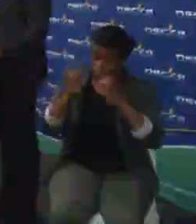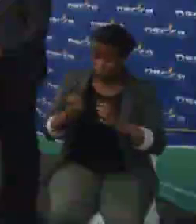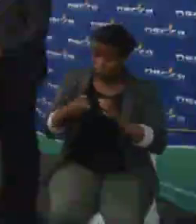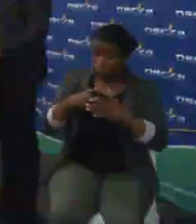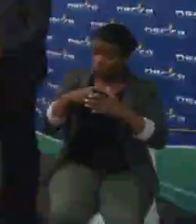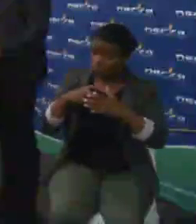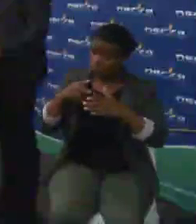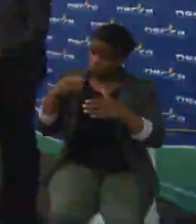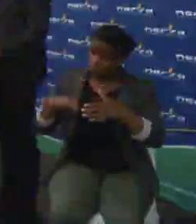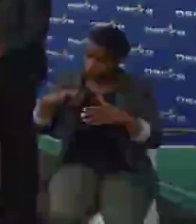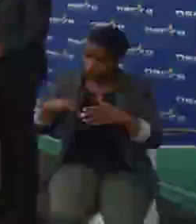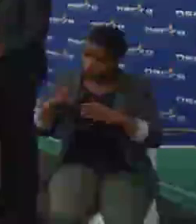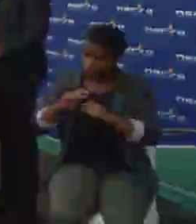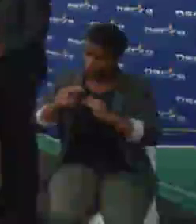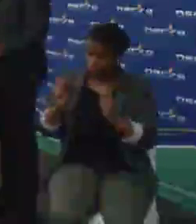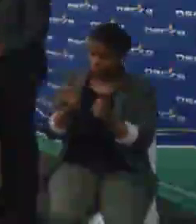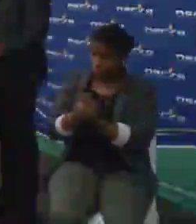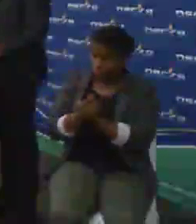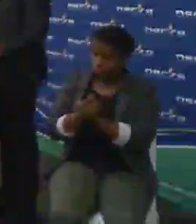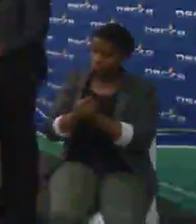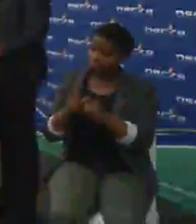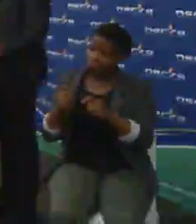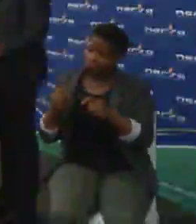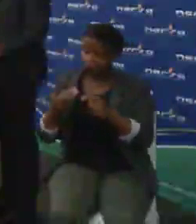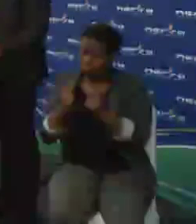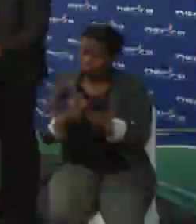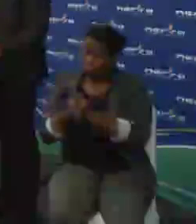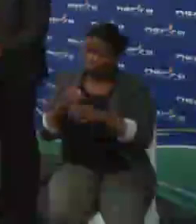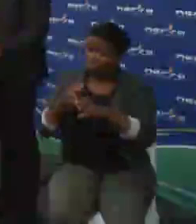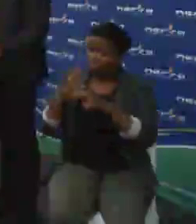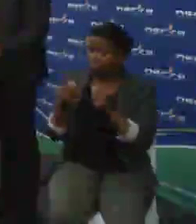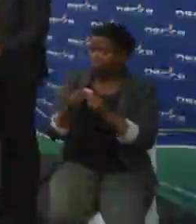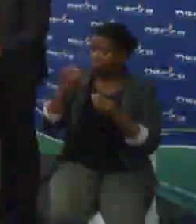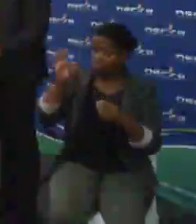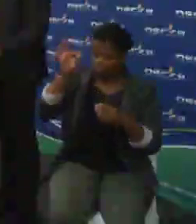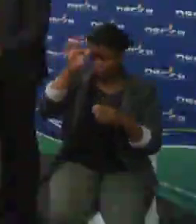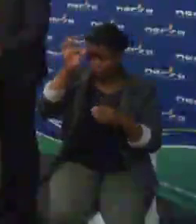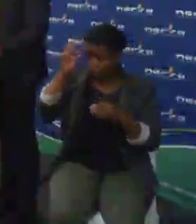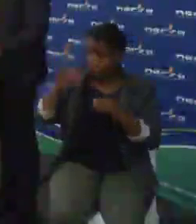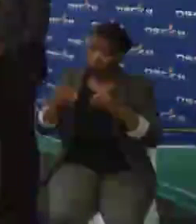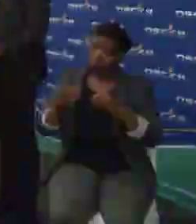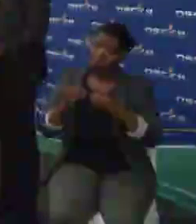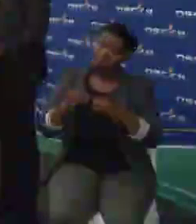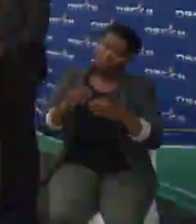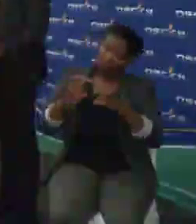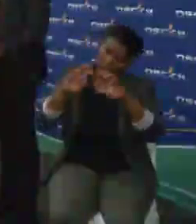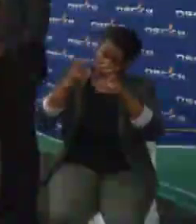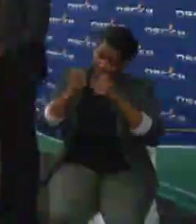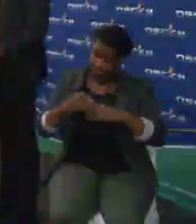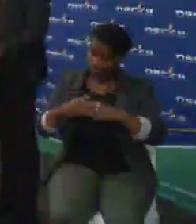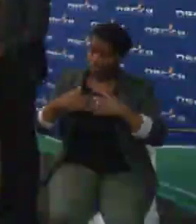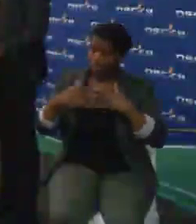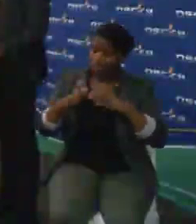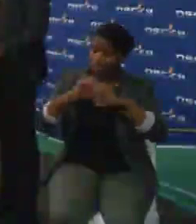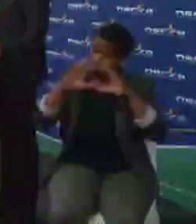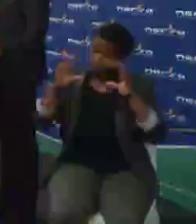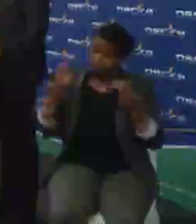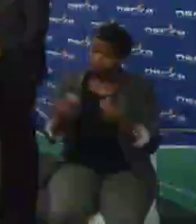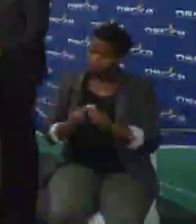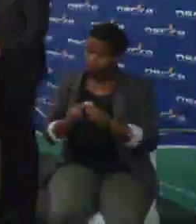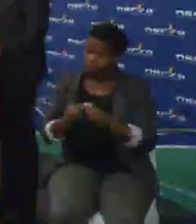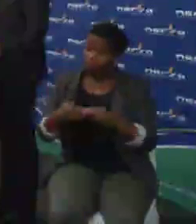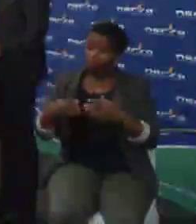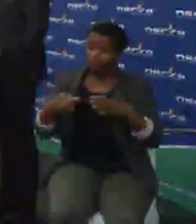in South Africa, with changes to legislation and our culture of governance, to open up electricity provision to the private sector in a way that makes use of